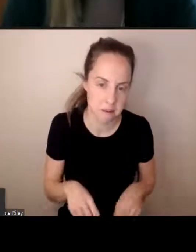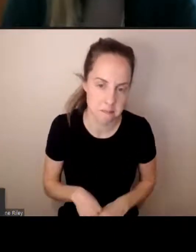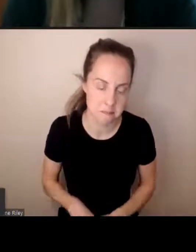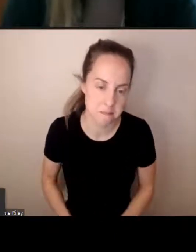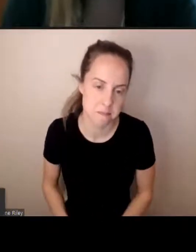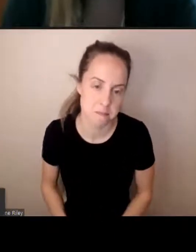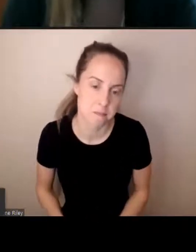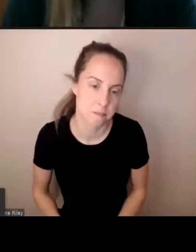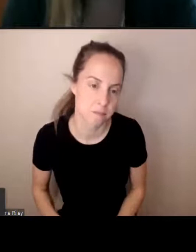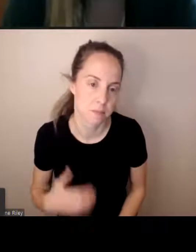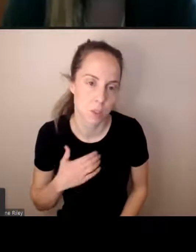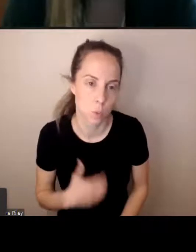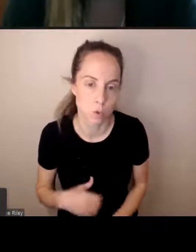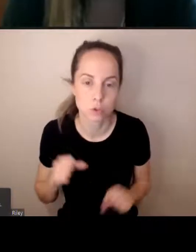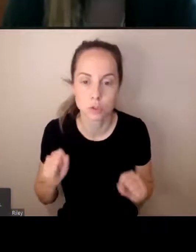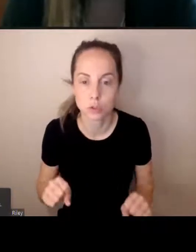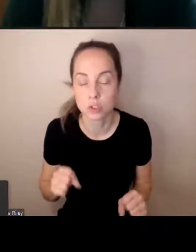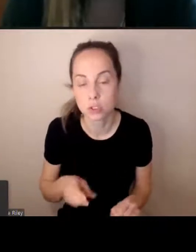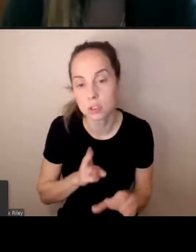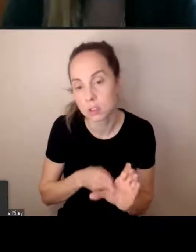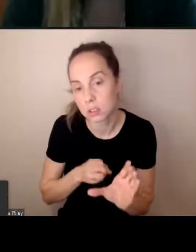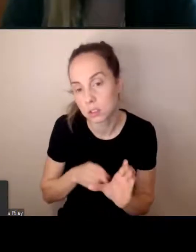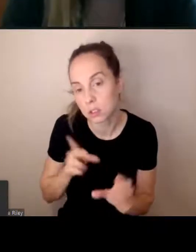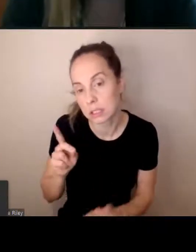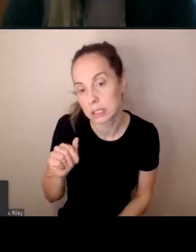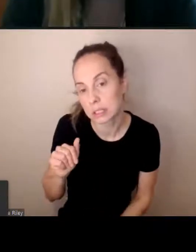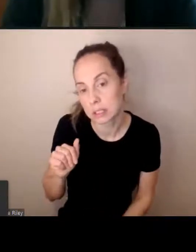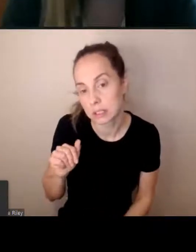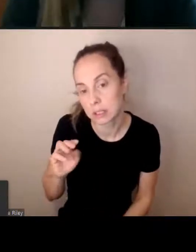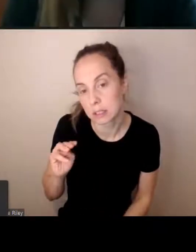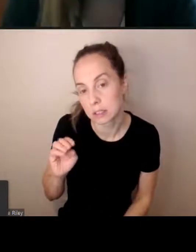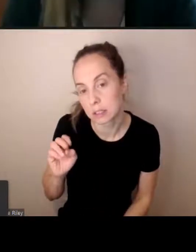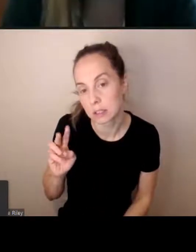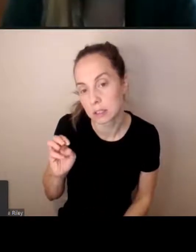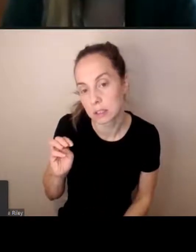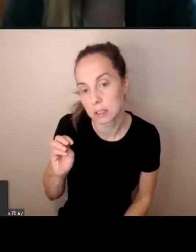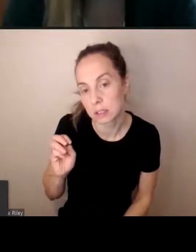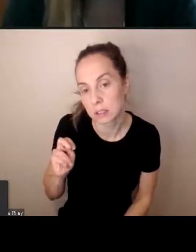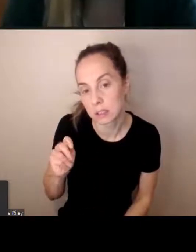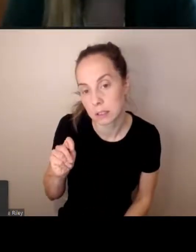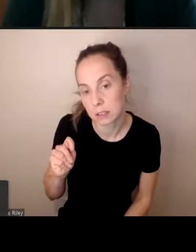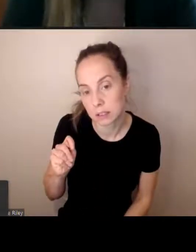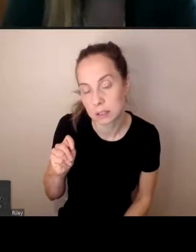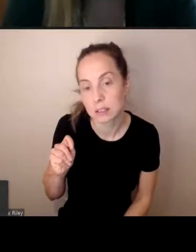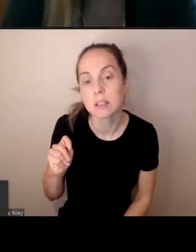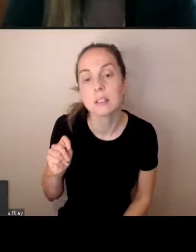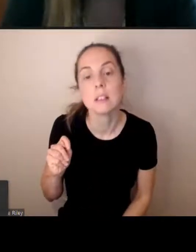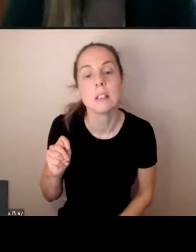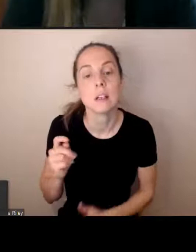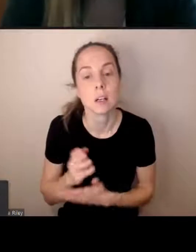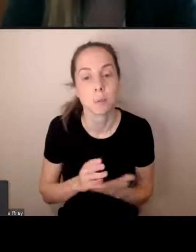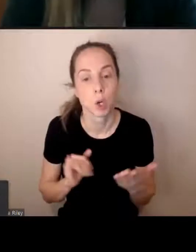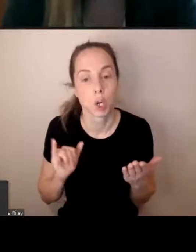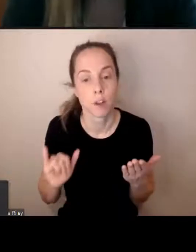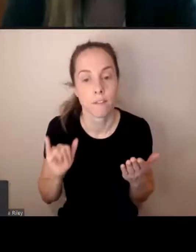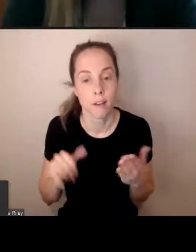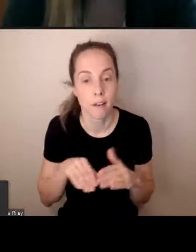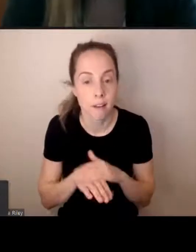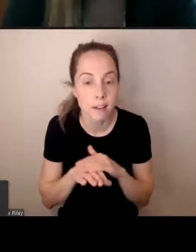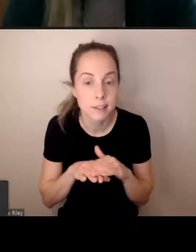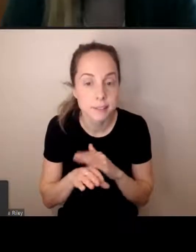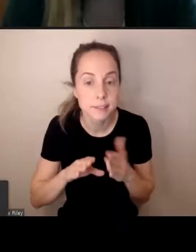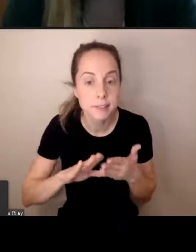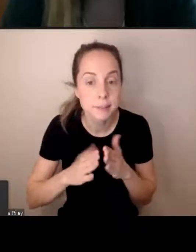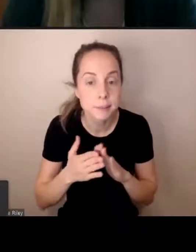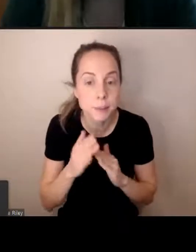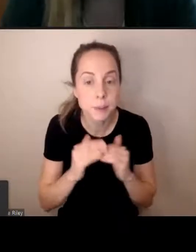to participate in the disability movement, but in part because of the ease of access and the community building that happens